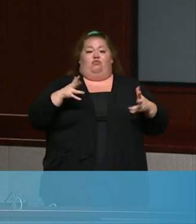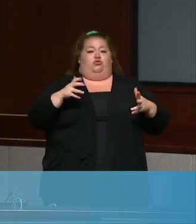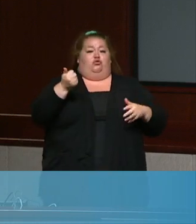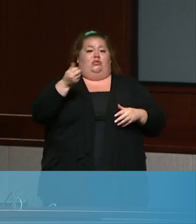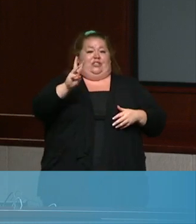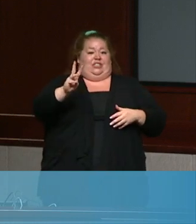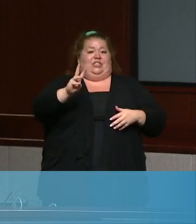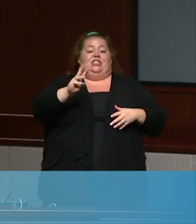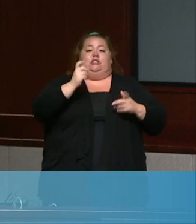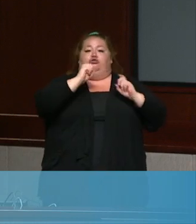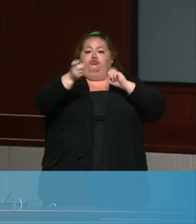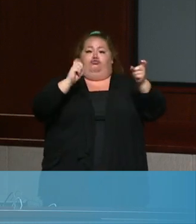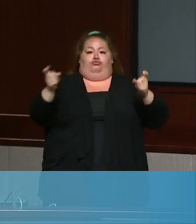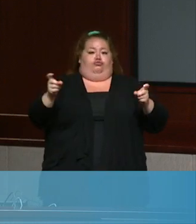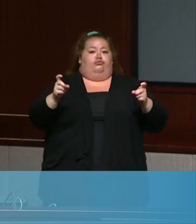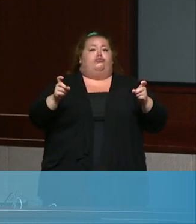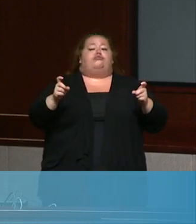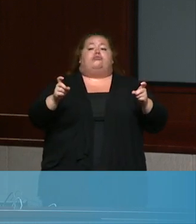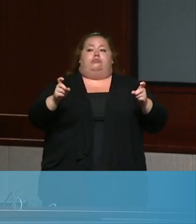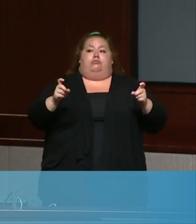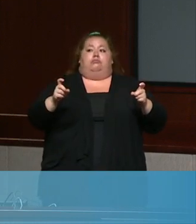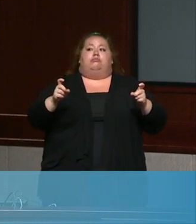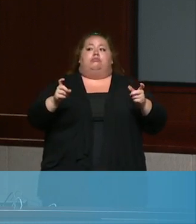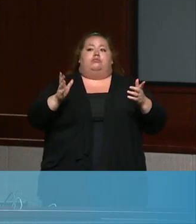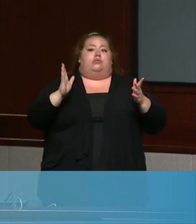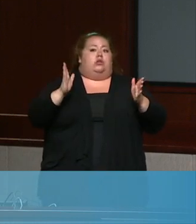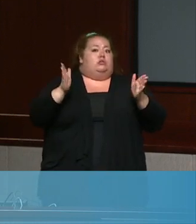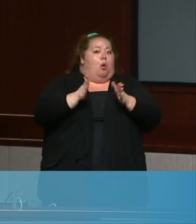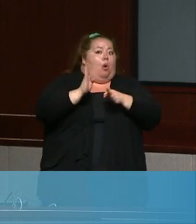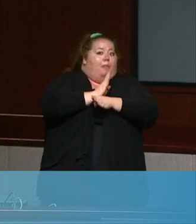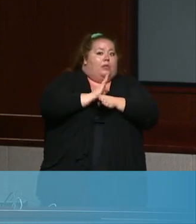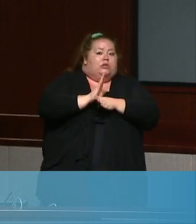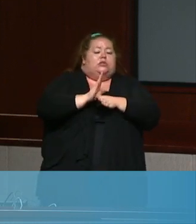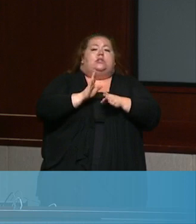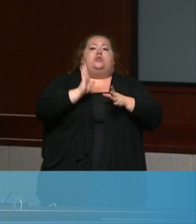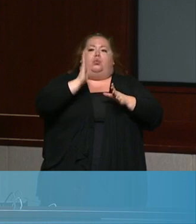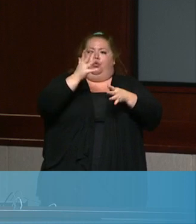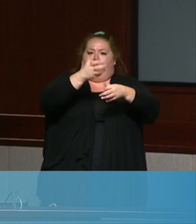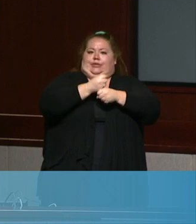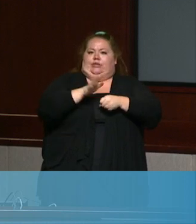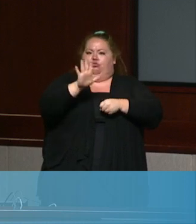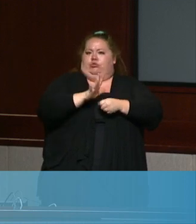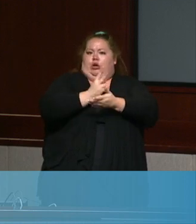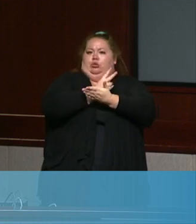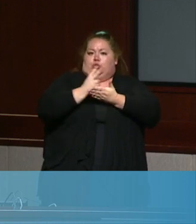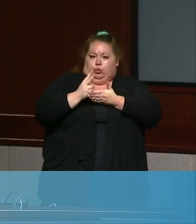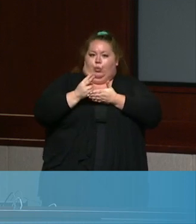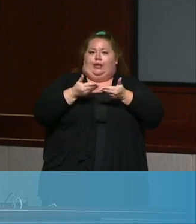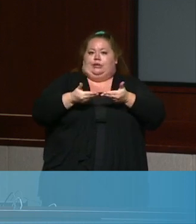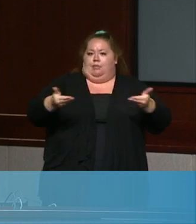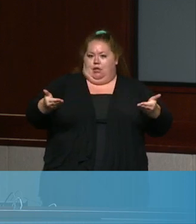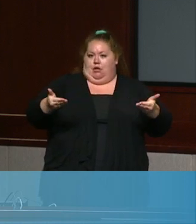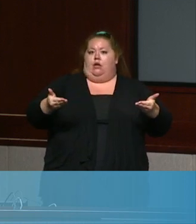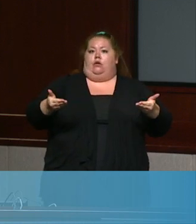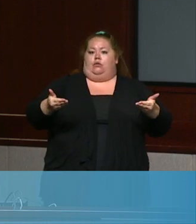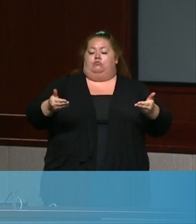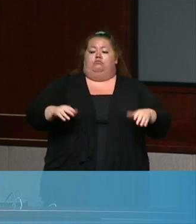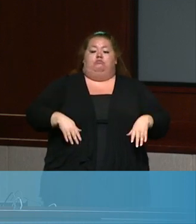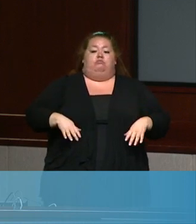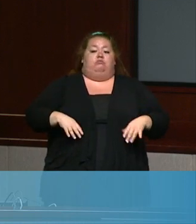throughout Kern County. We are giving small businesses 2 weeks supply of PPE. To date, we've